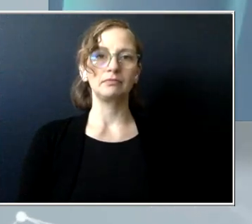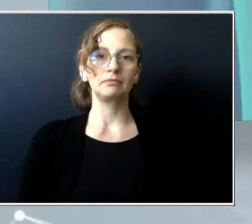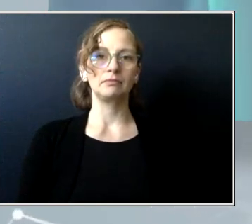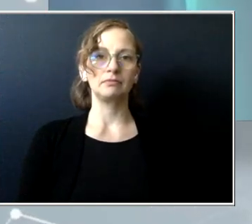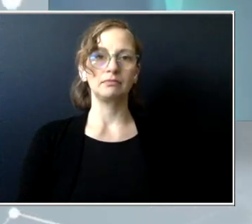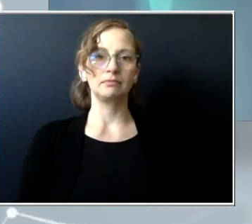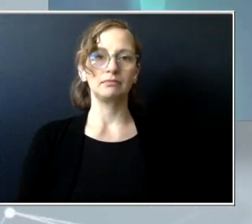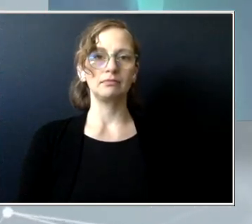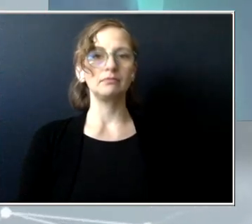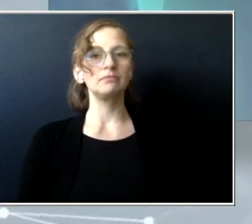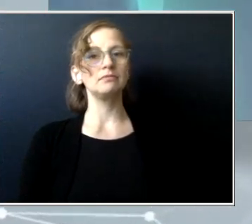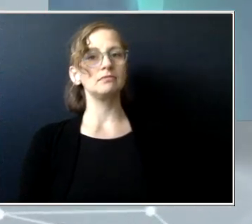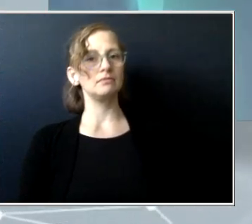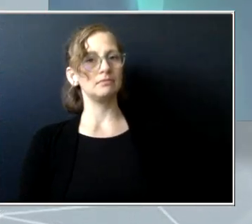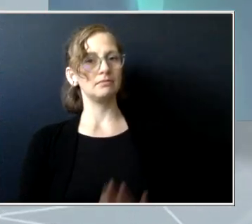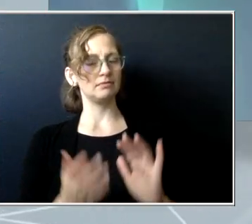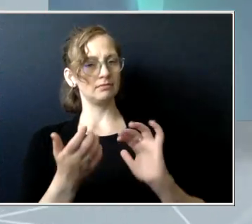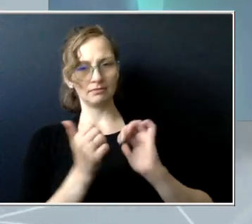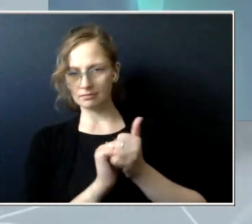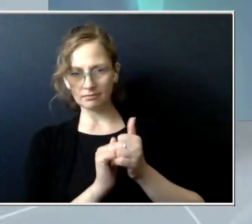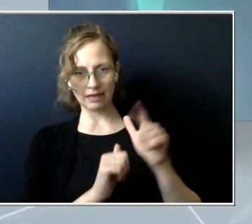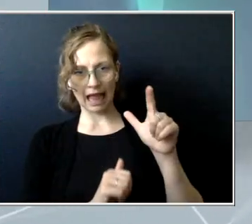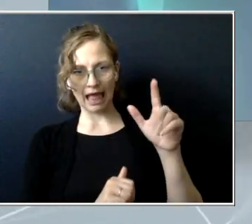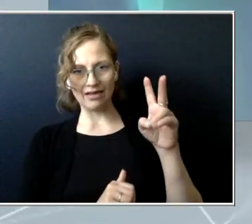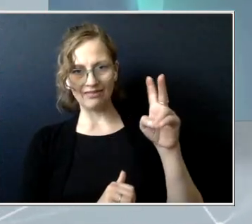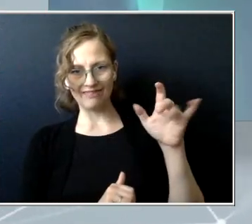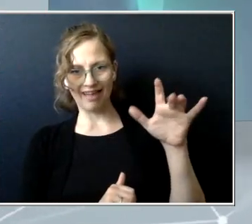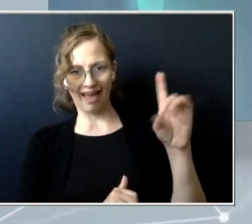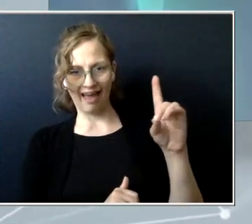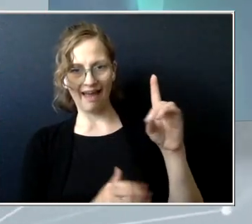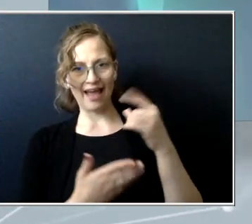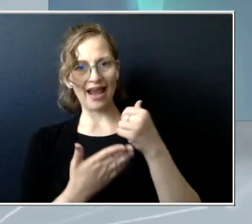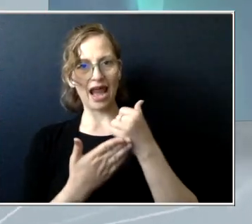How does an LVAD help the heart pump blood?